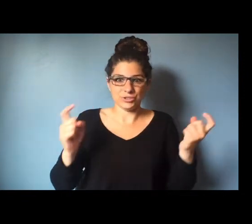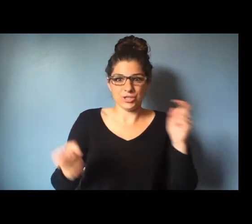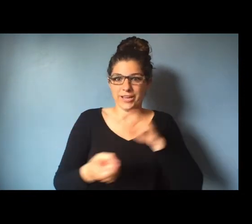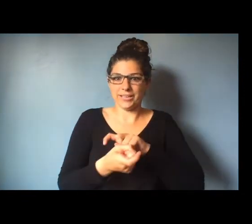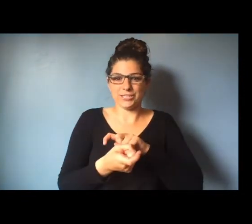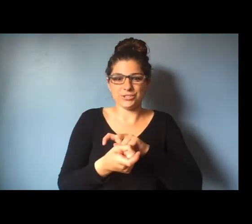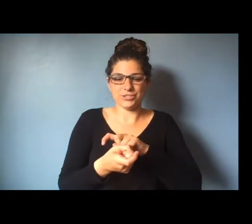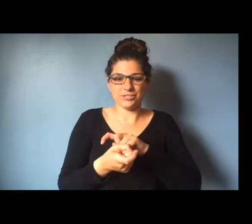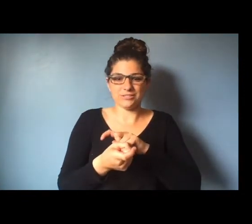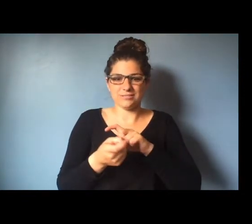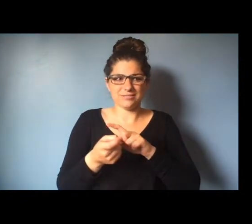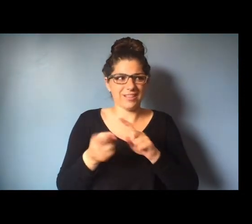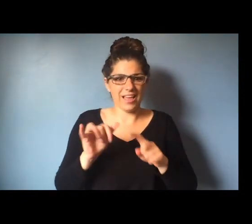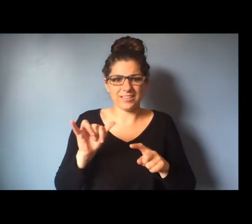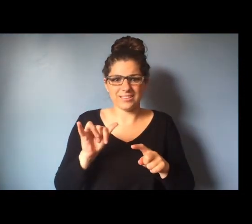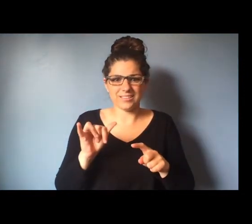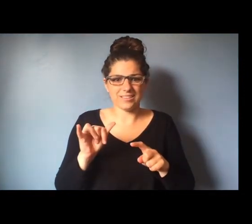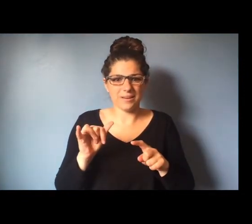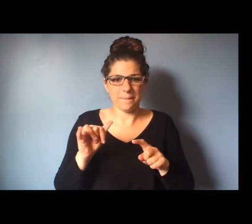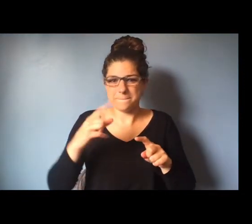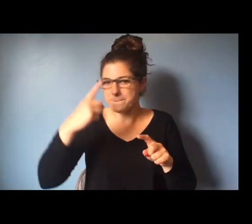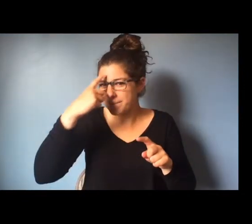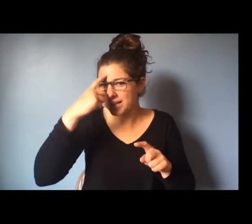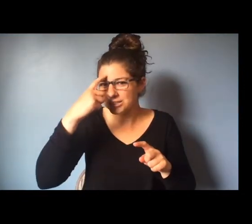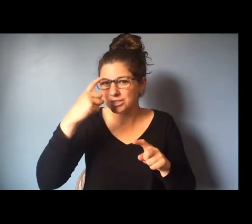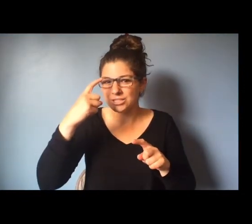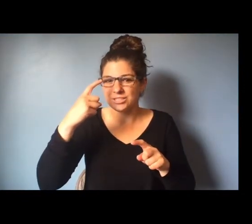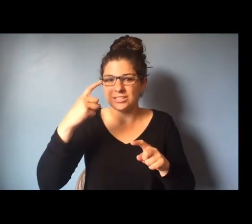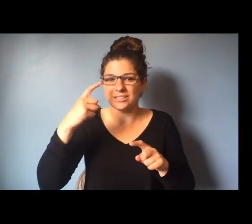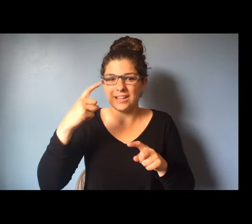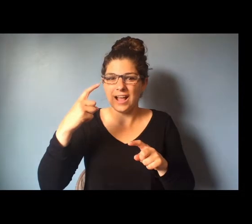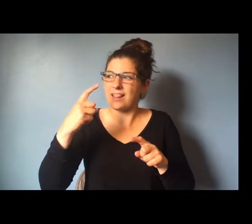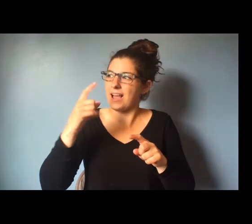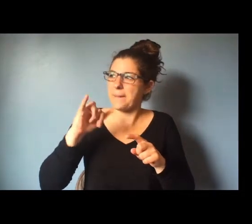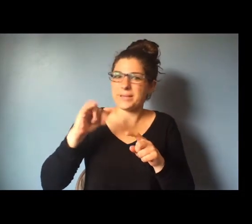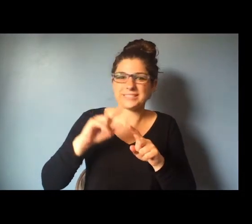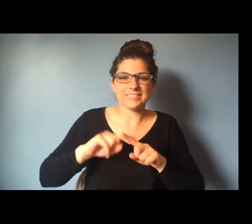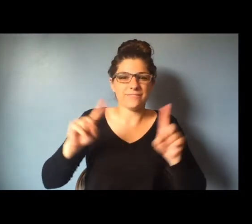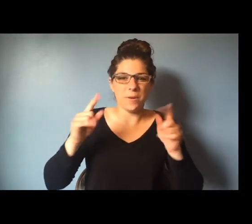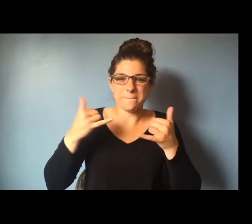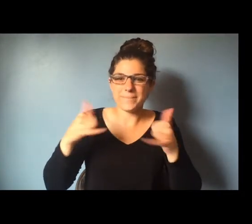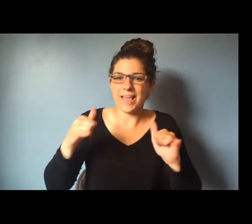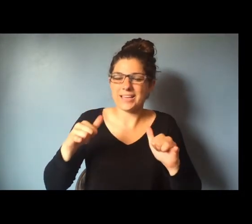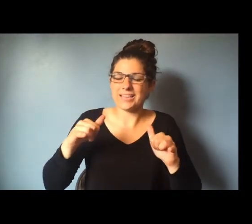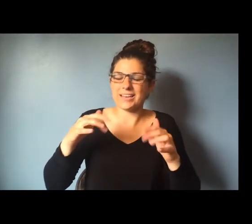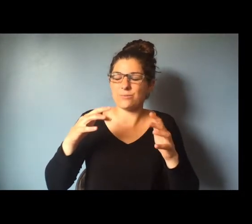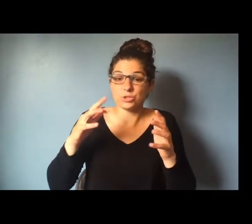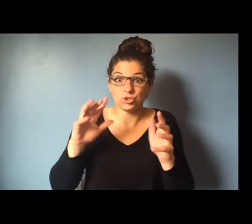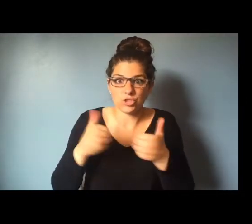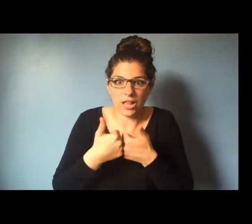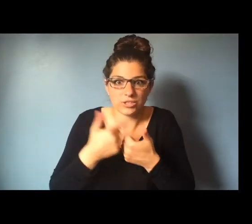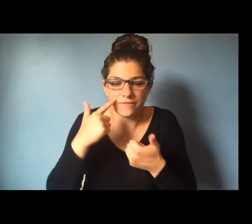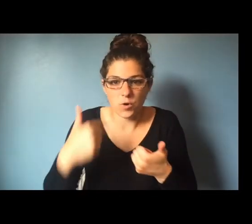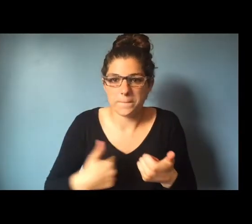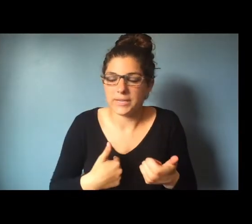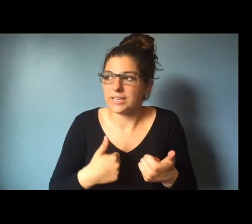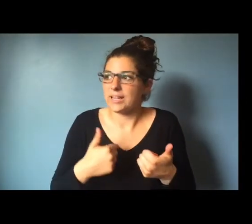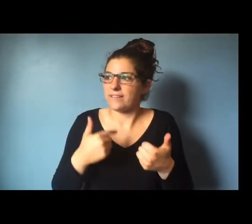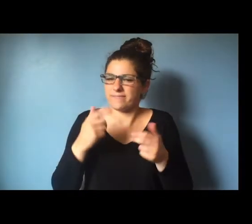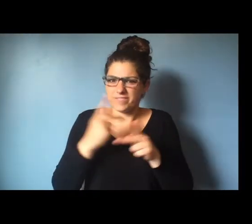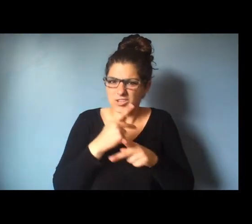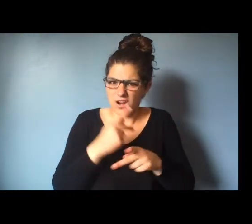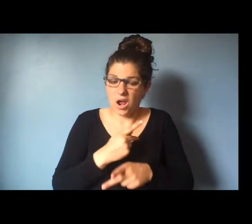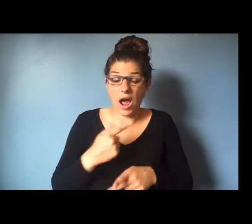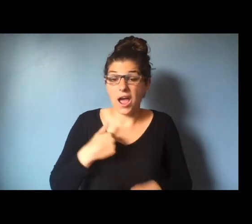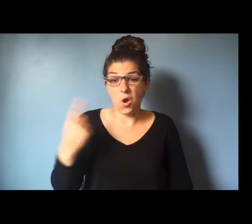change almost kind of like mental frame as in I'm playing in a different capacity was challenging for me because I always